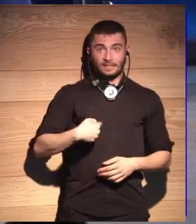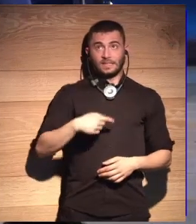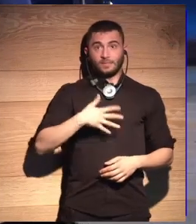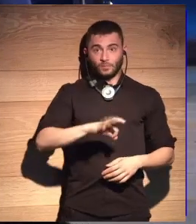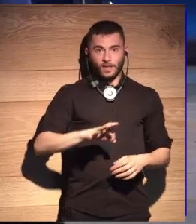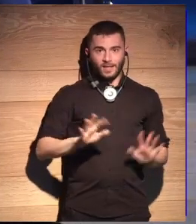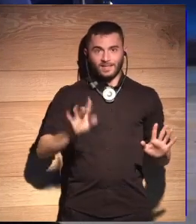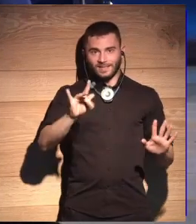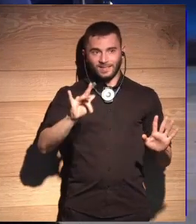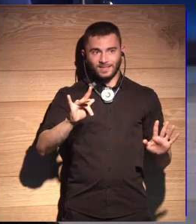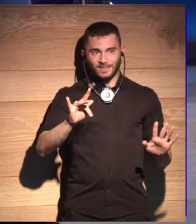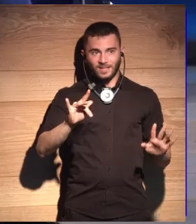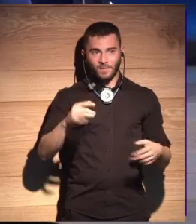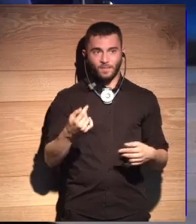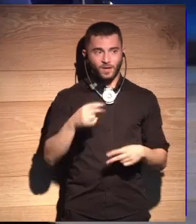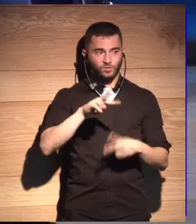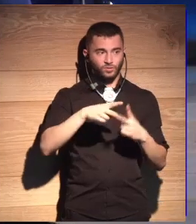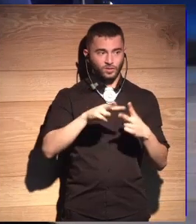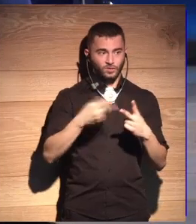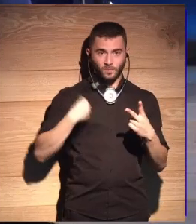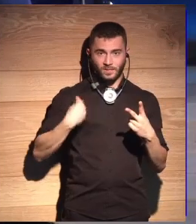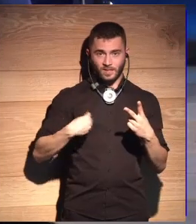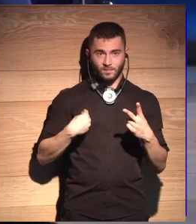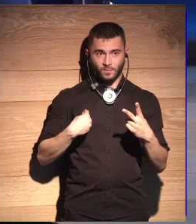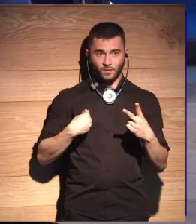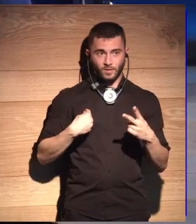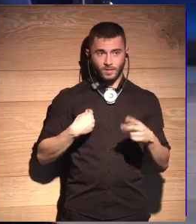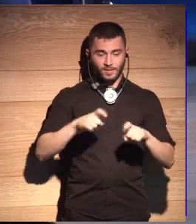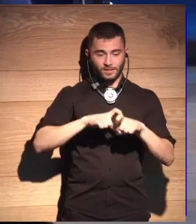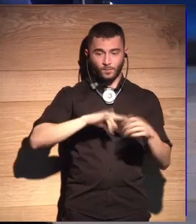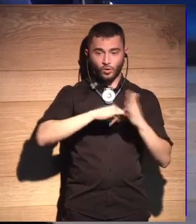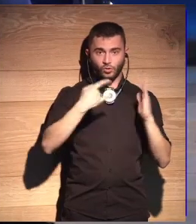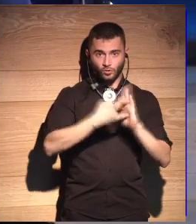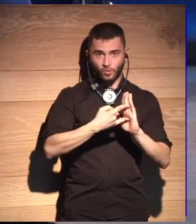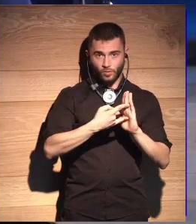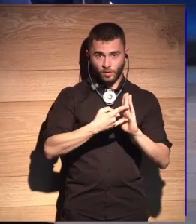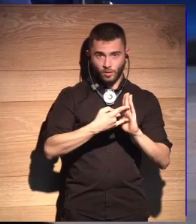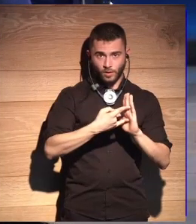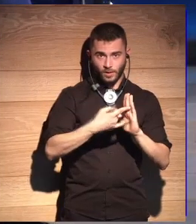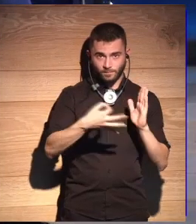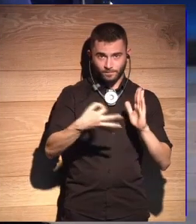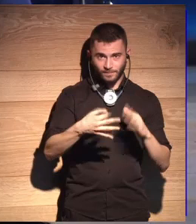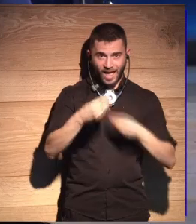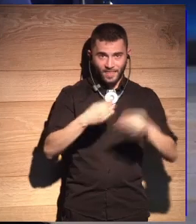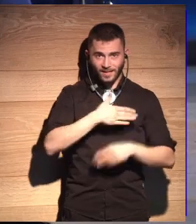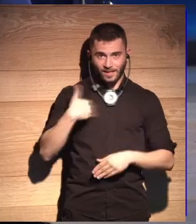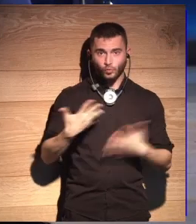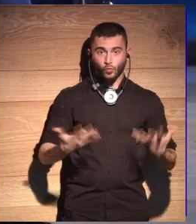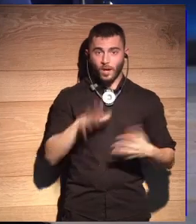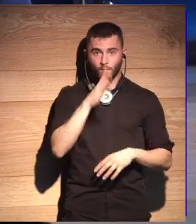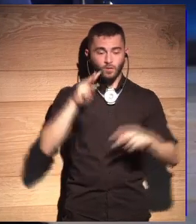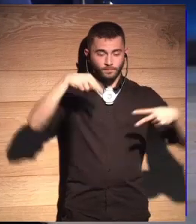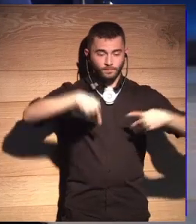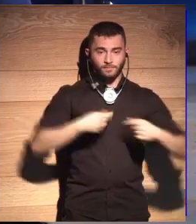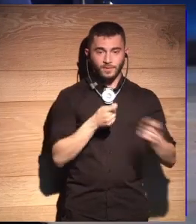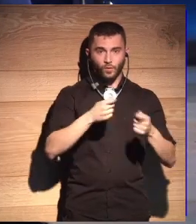Twitter or Facebook? Those are the two sides of the same coin. what type of practical solutions that are feasible can we